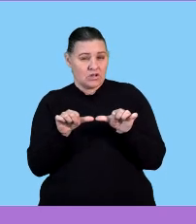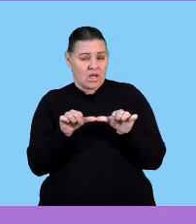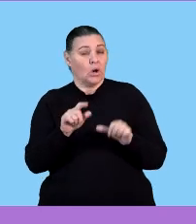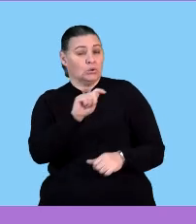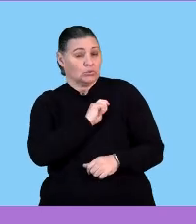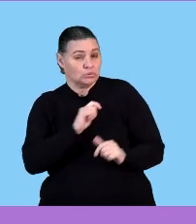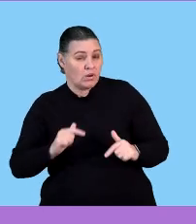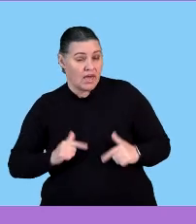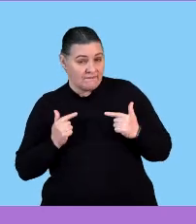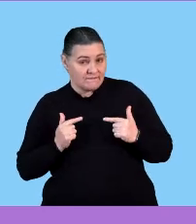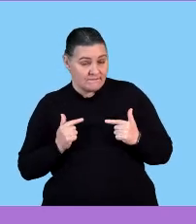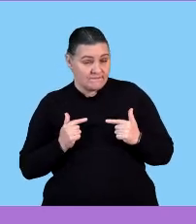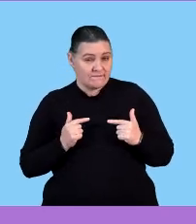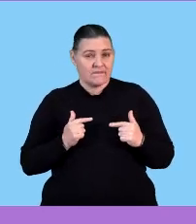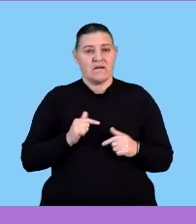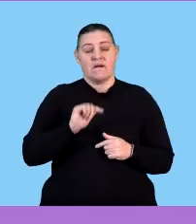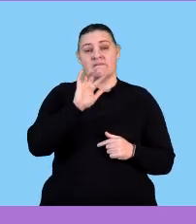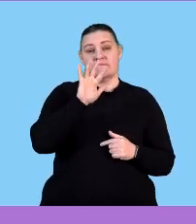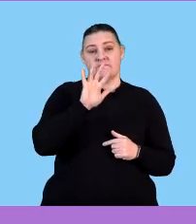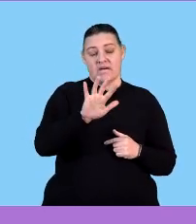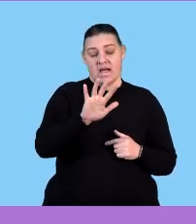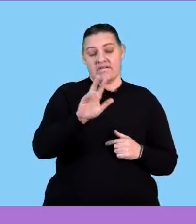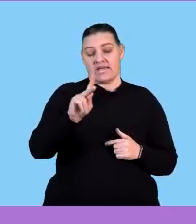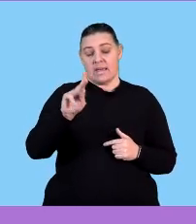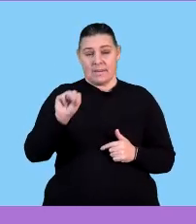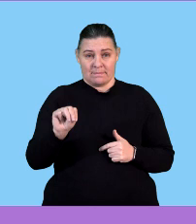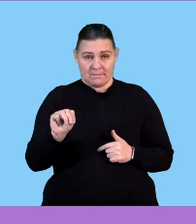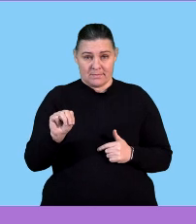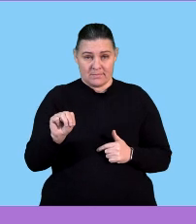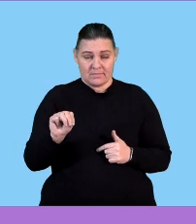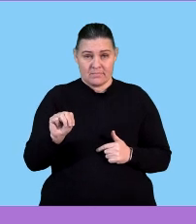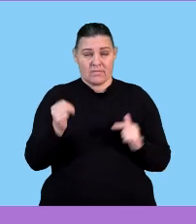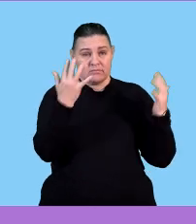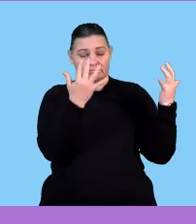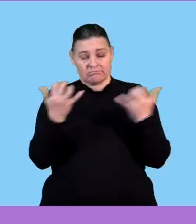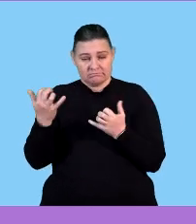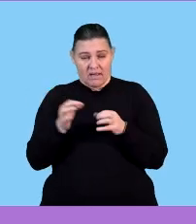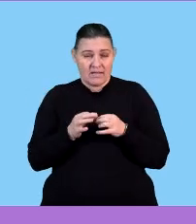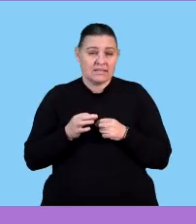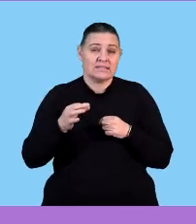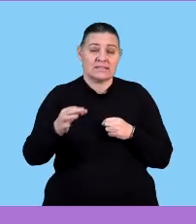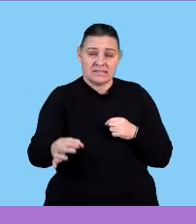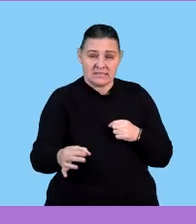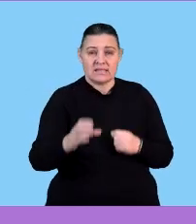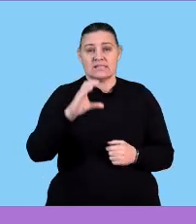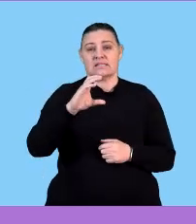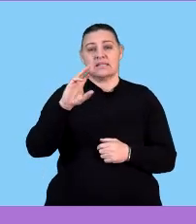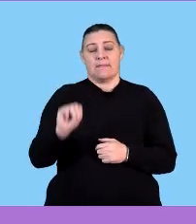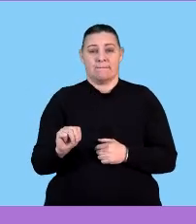measurement in reality this time is 5 kilometers, calculate the distance